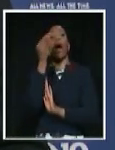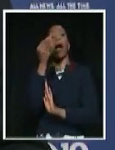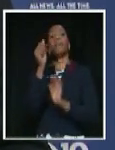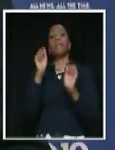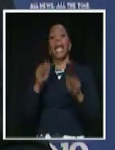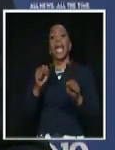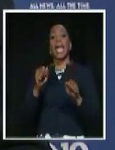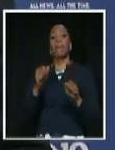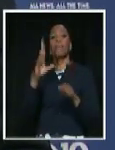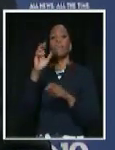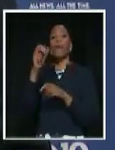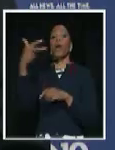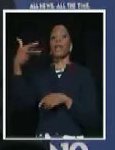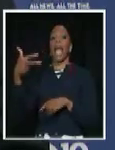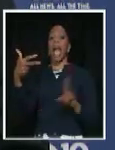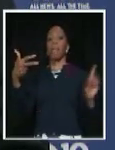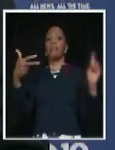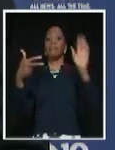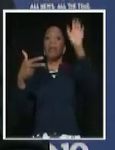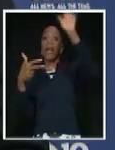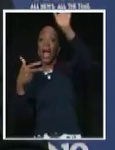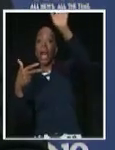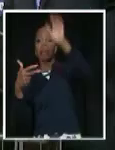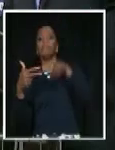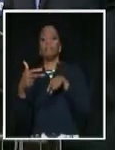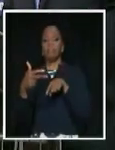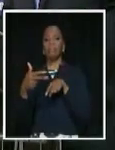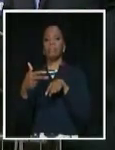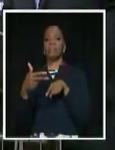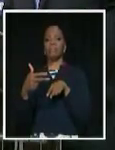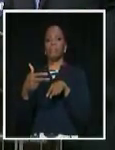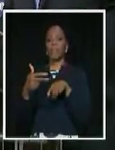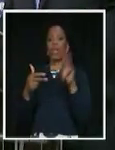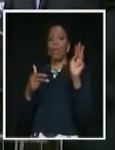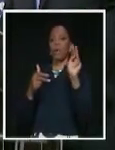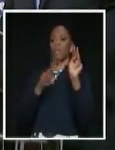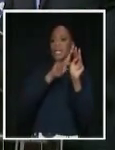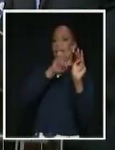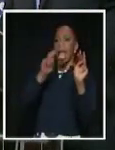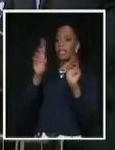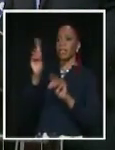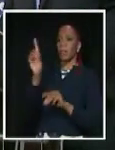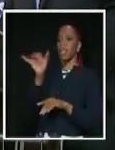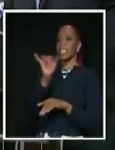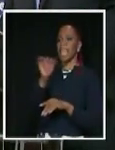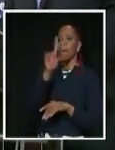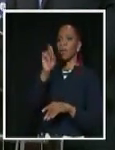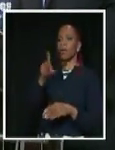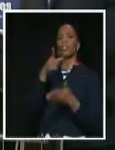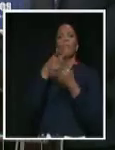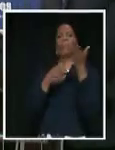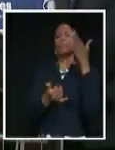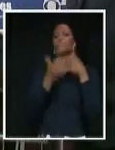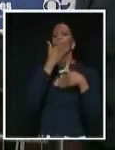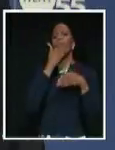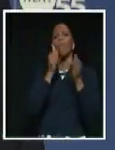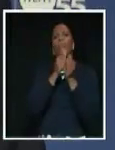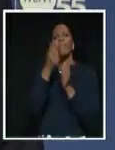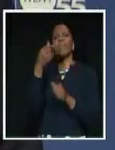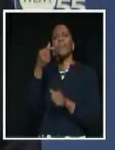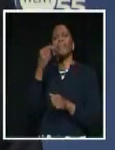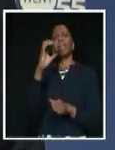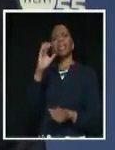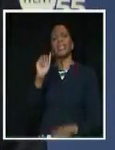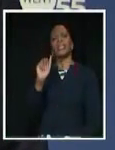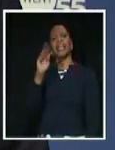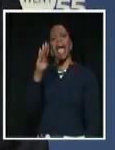to hail and pick up passengers by having them hail. Mr. de Blasio, same question. What's wrong with green cabs? Well, look, I